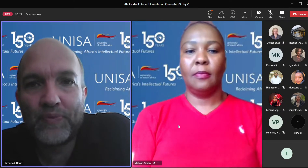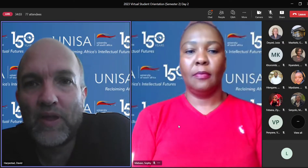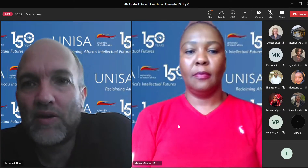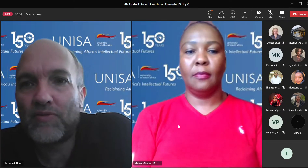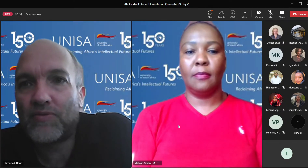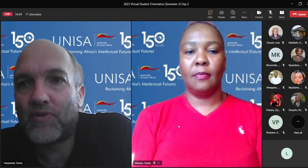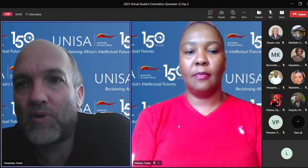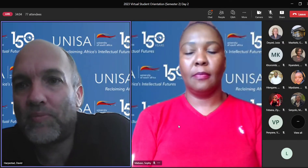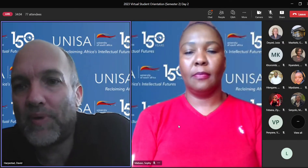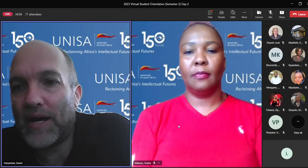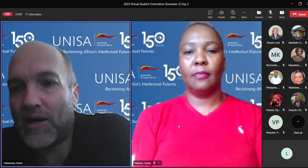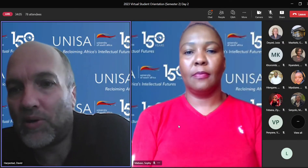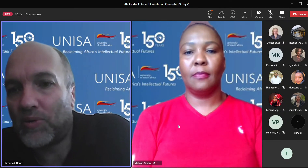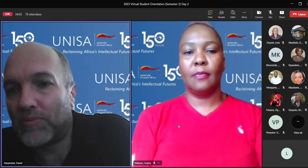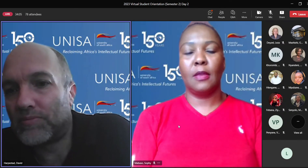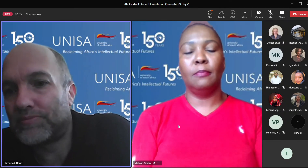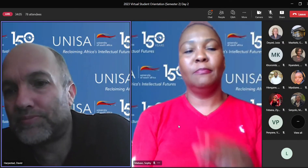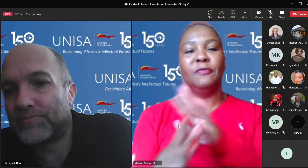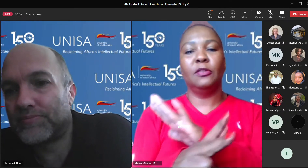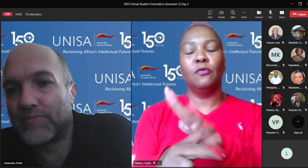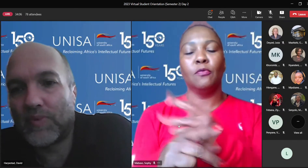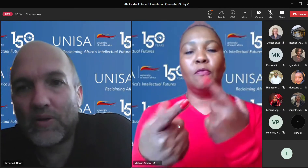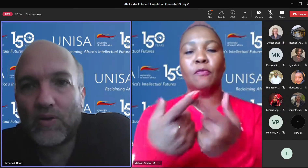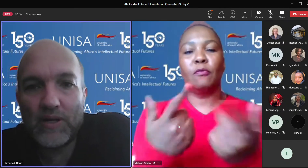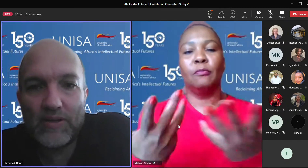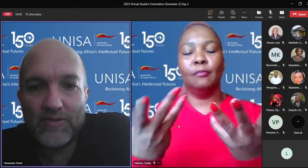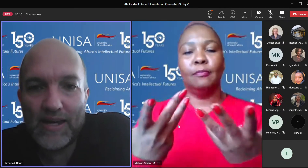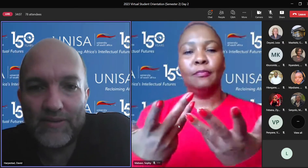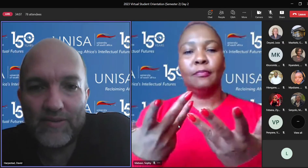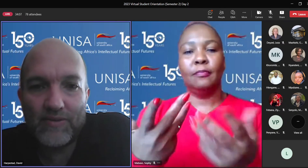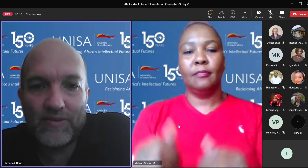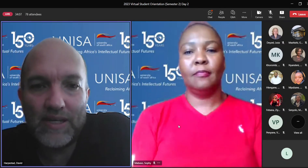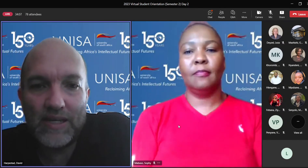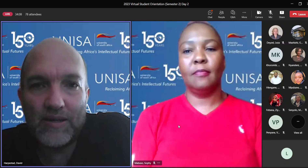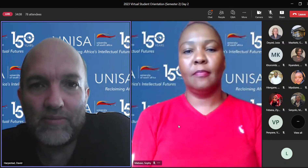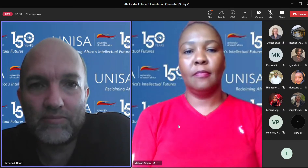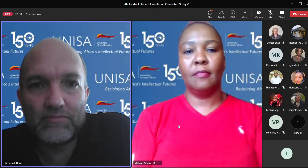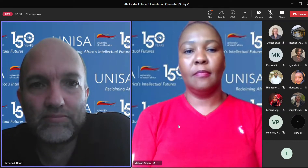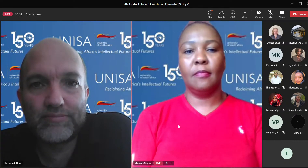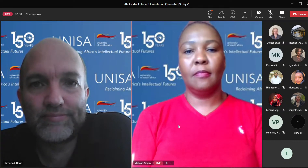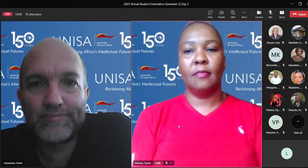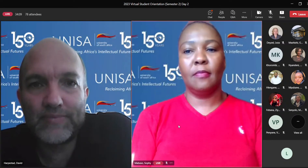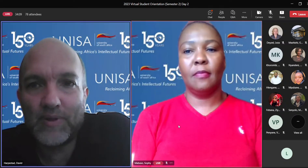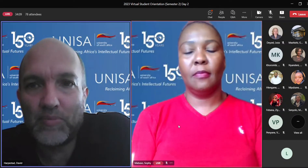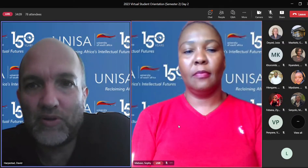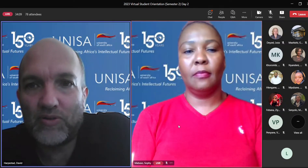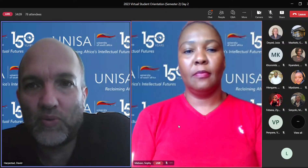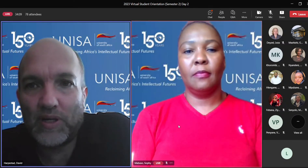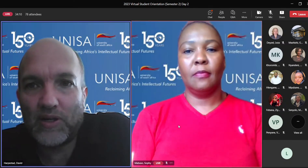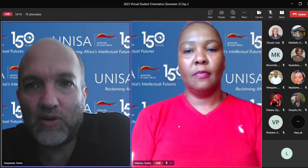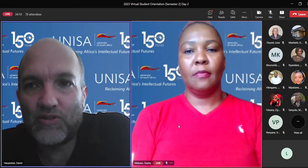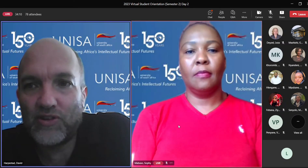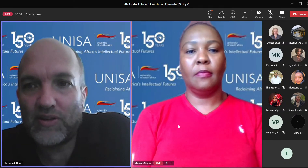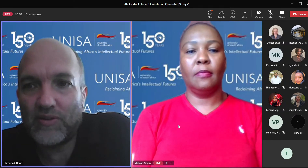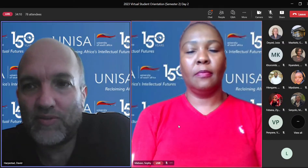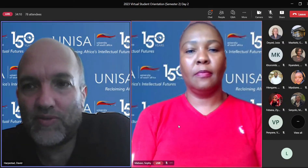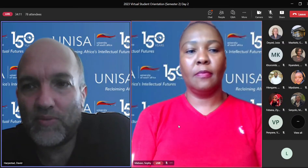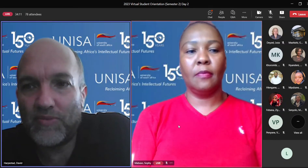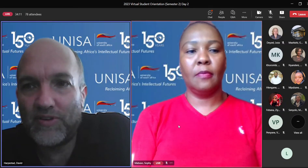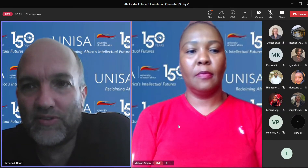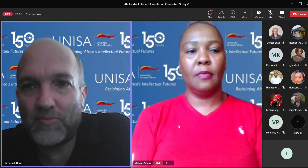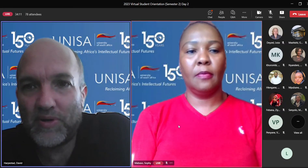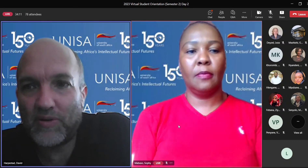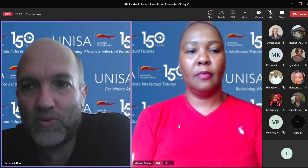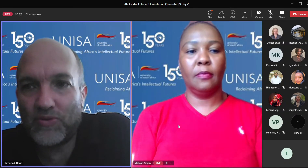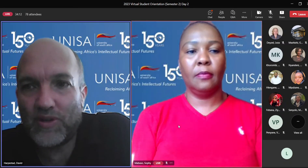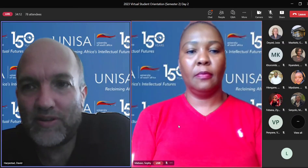video from our colleagues at the, let me just quickly go and check